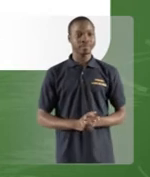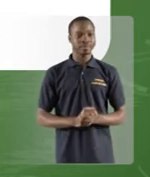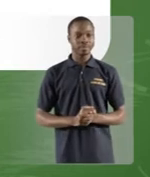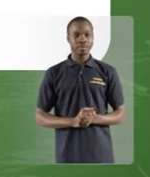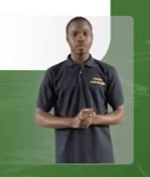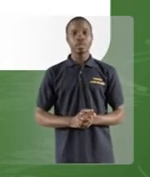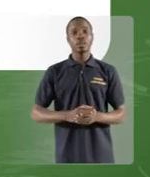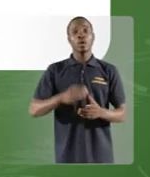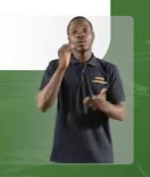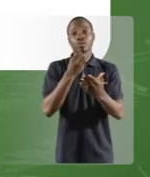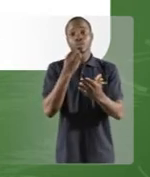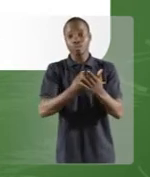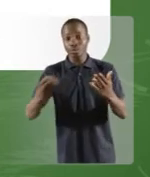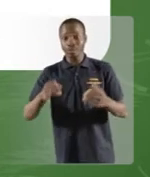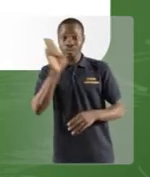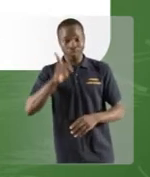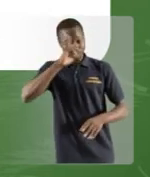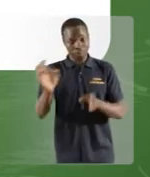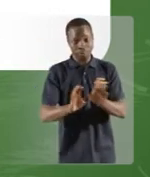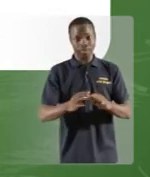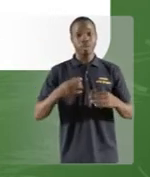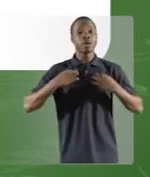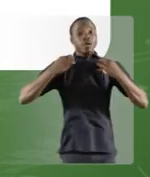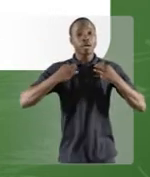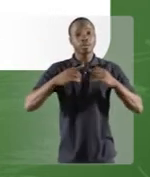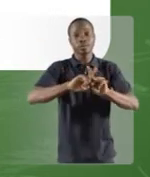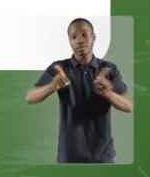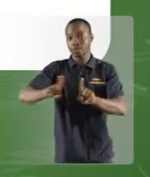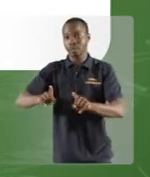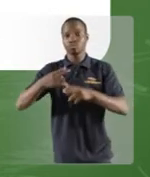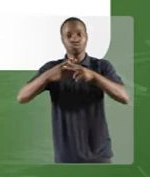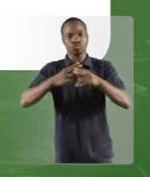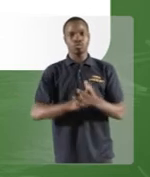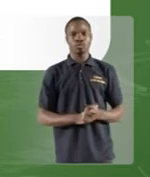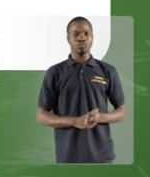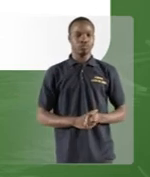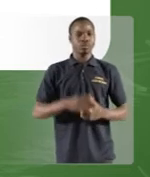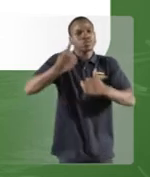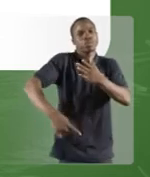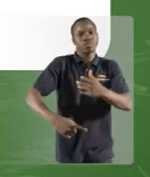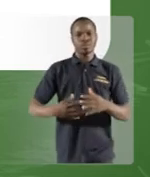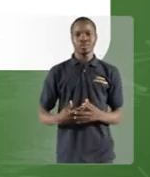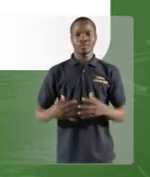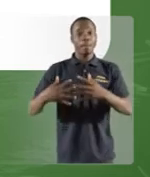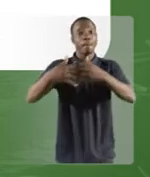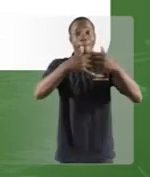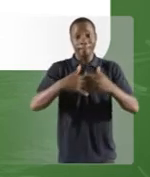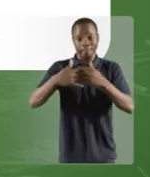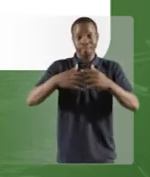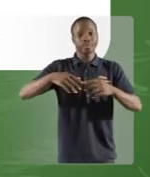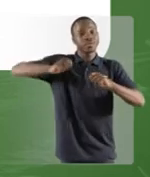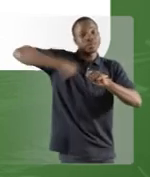making dresses, okay, and different clothes. So it is a sewing machine. All right, a sewing